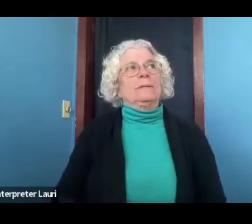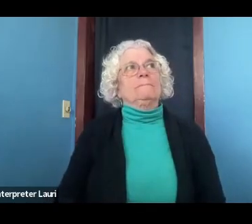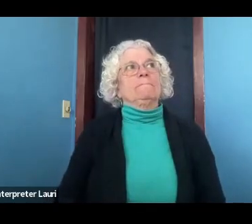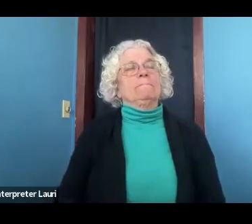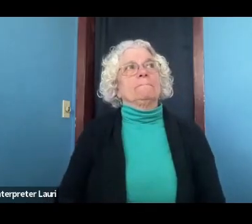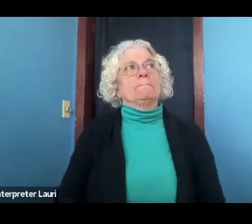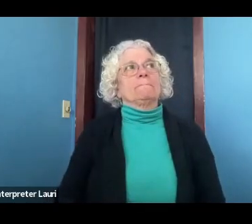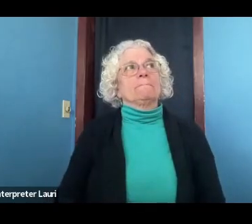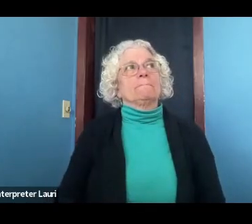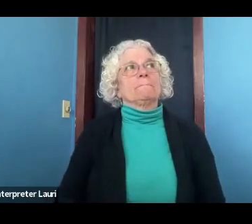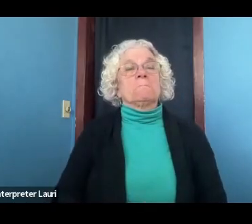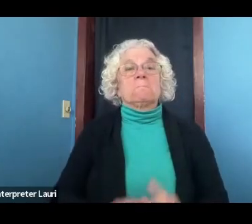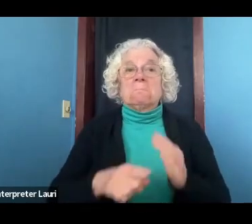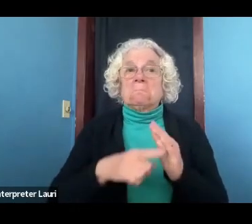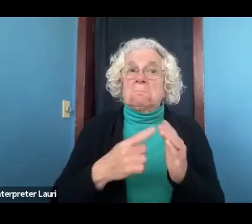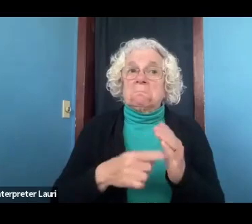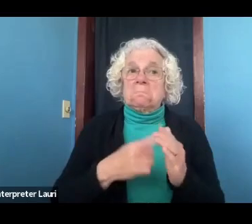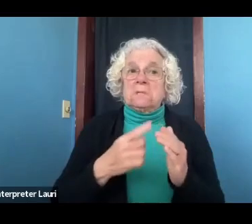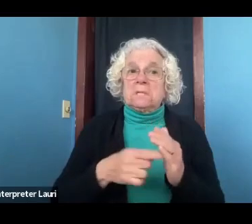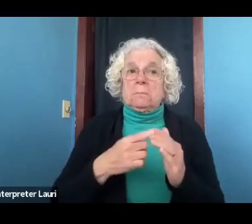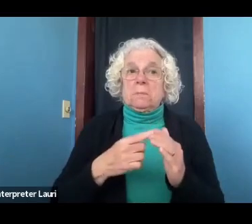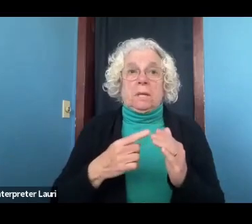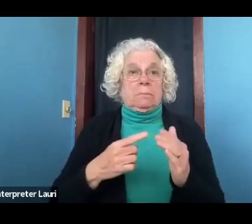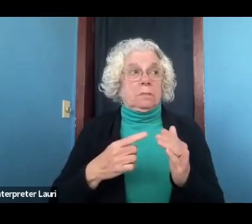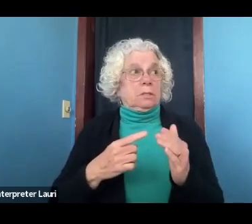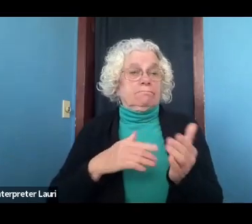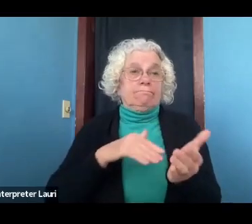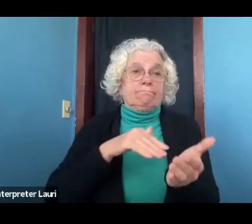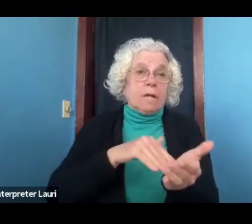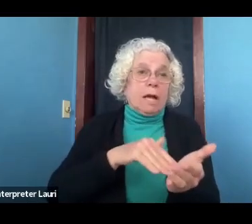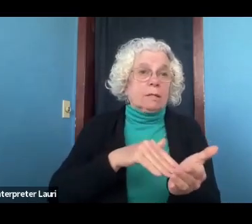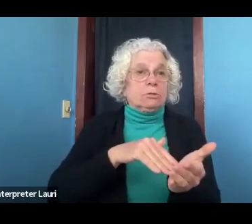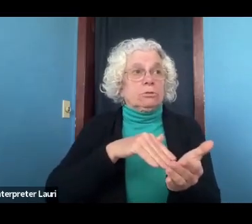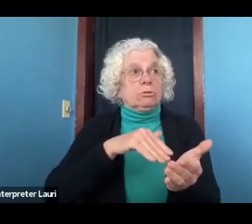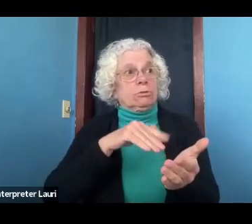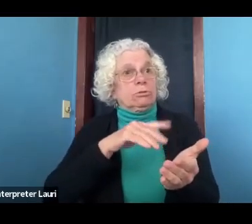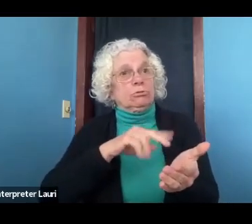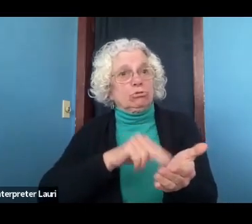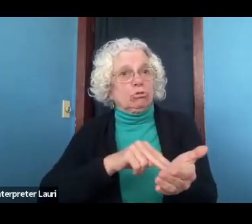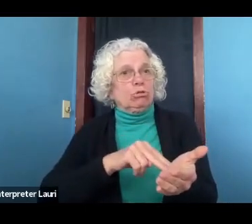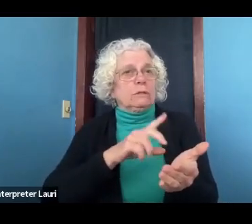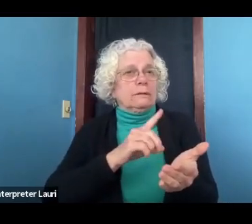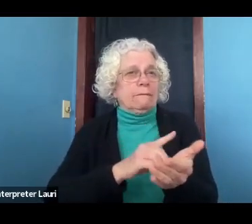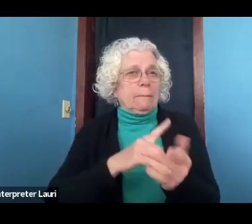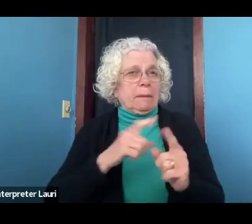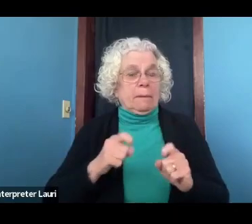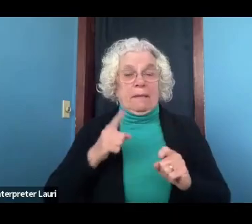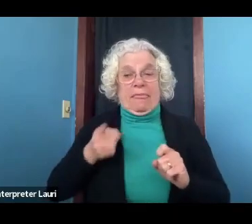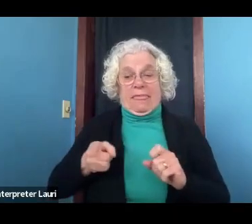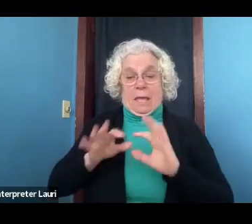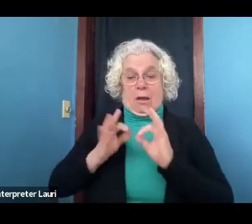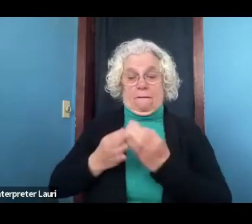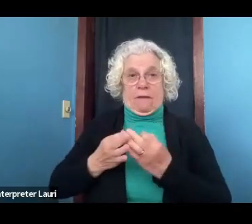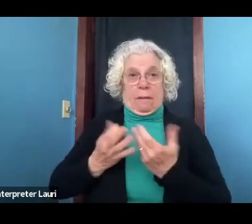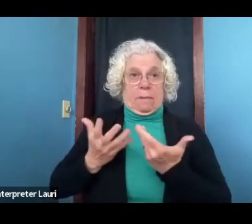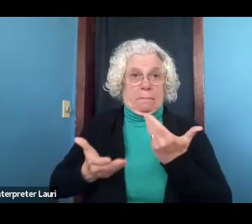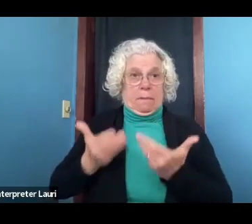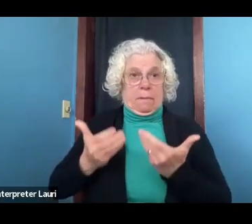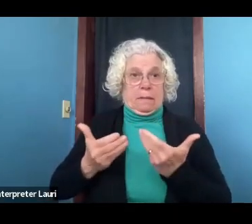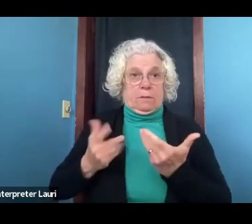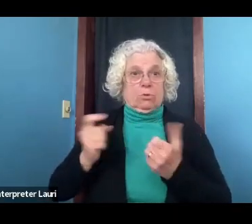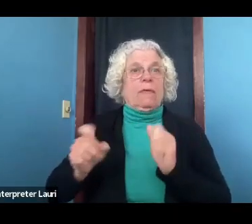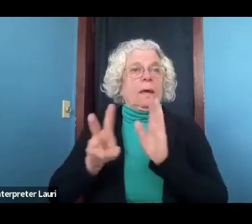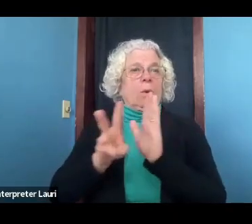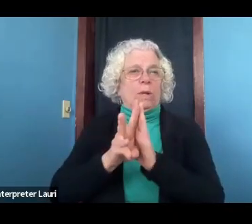a healthcare provider is also your relative, so that person can be a witness.